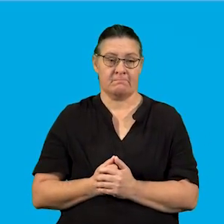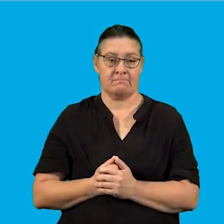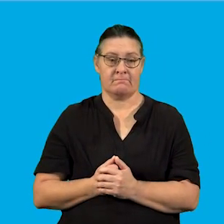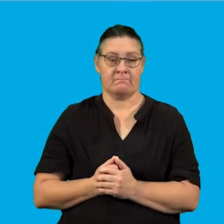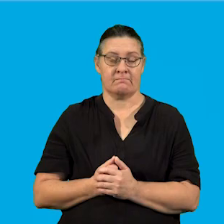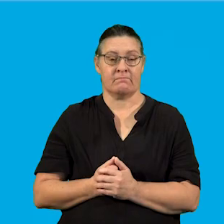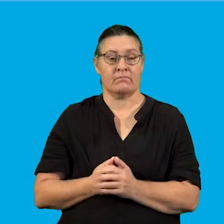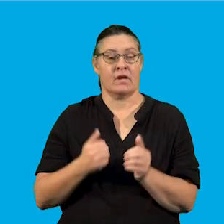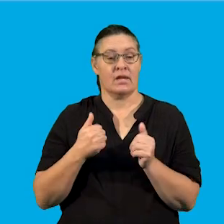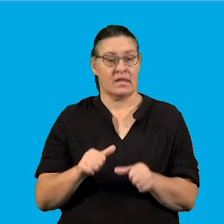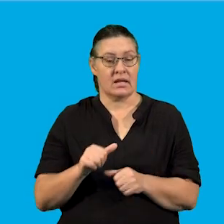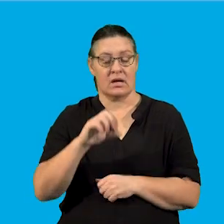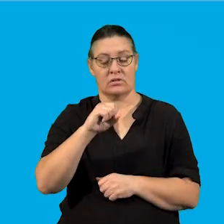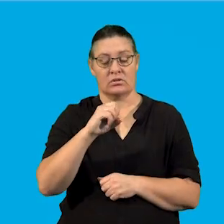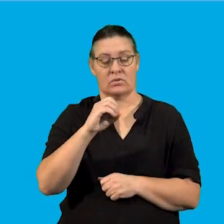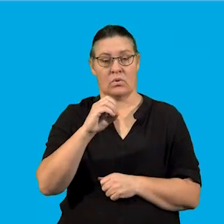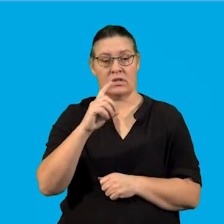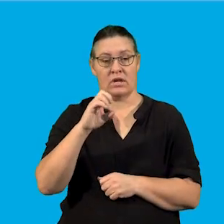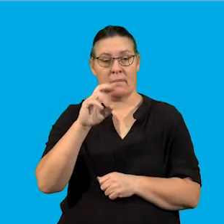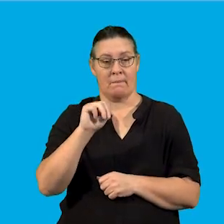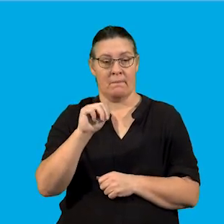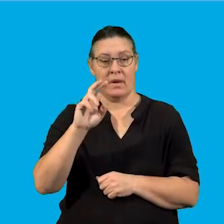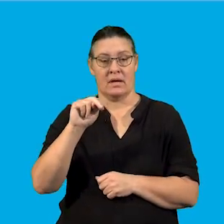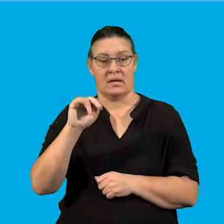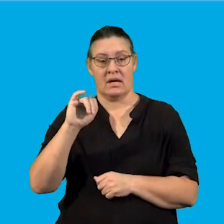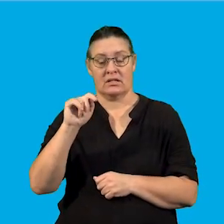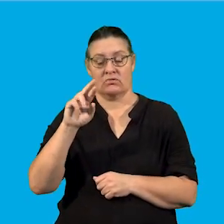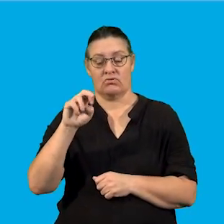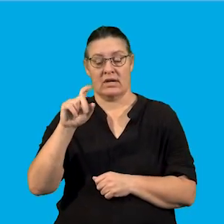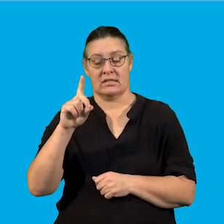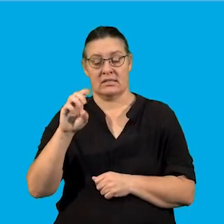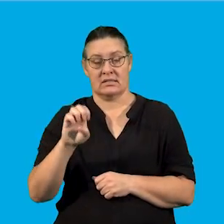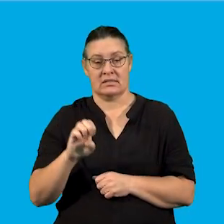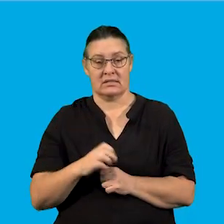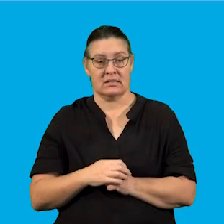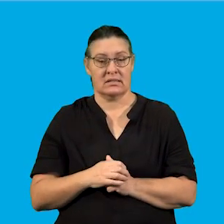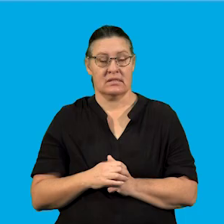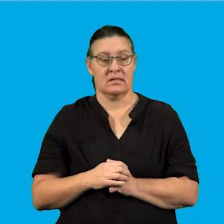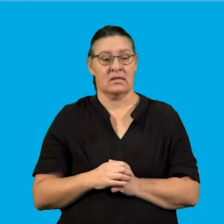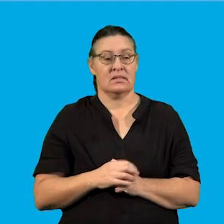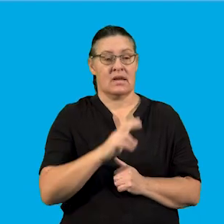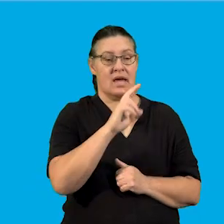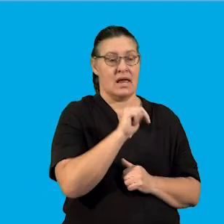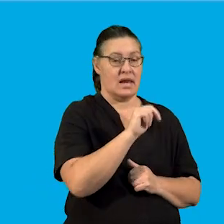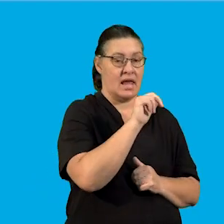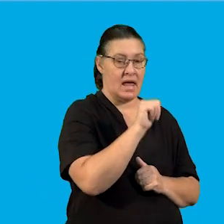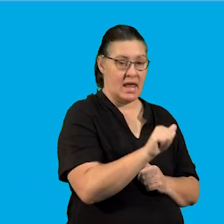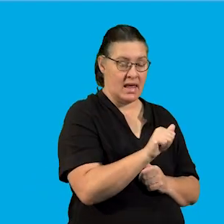Then what we have here, we have sodium nitrate. Sodium is written as